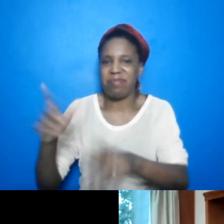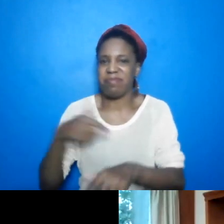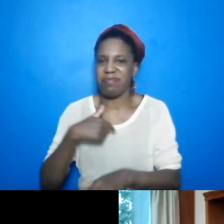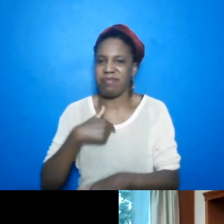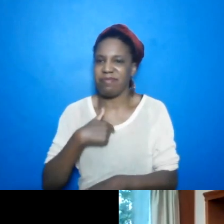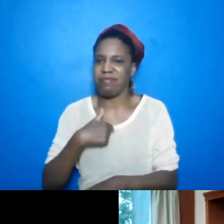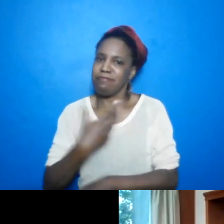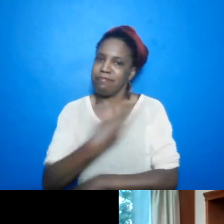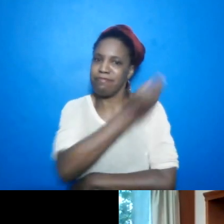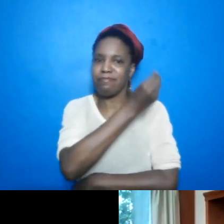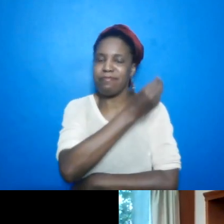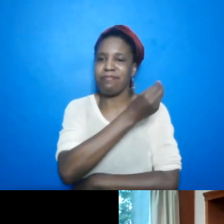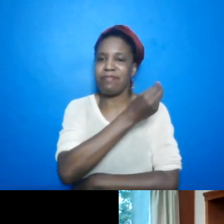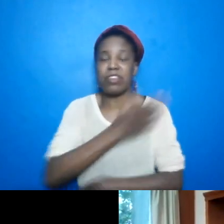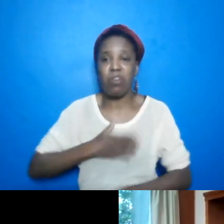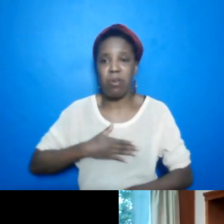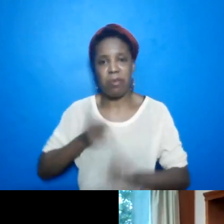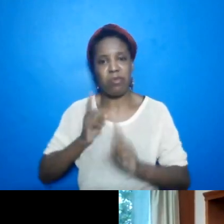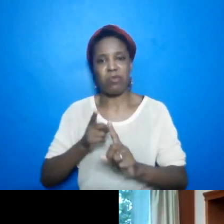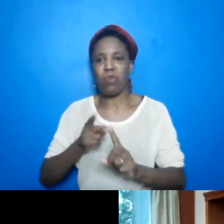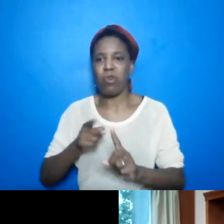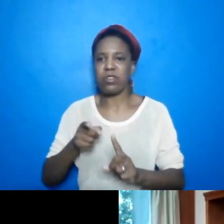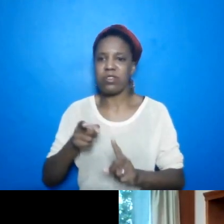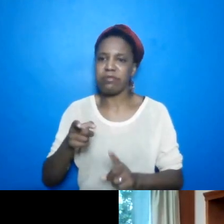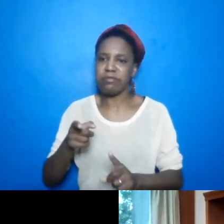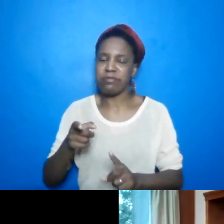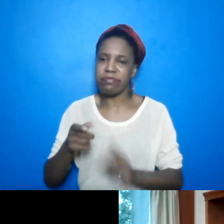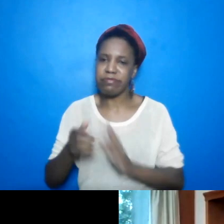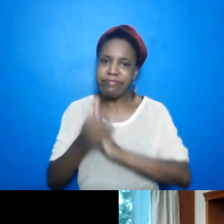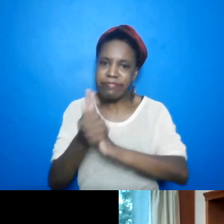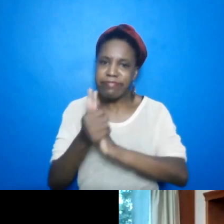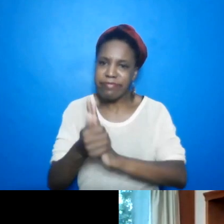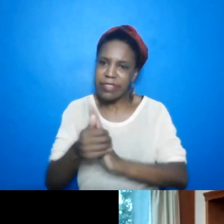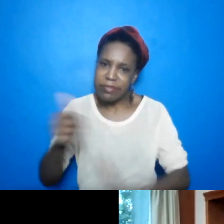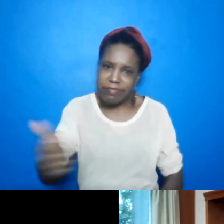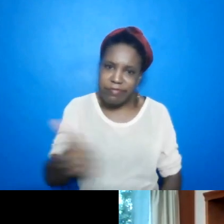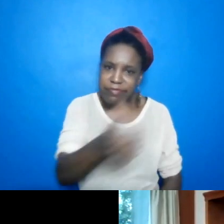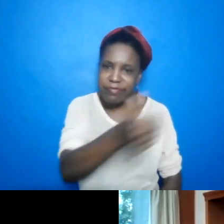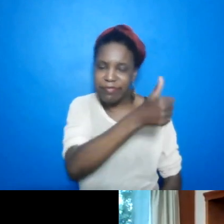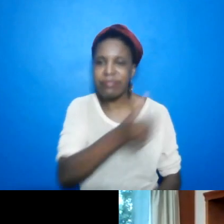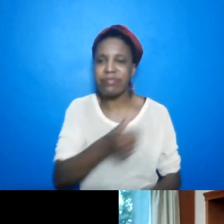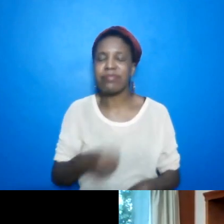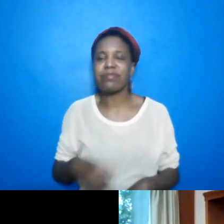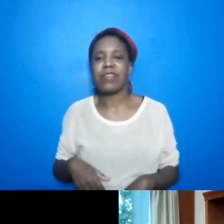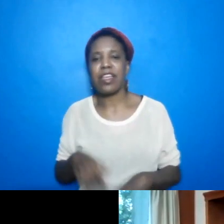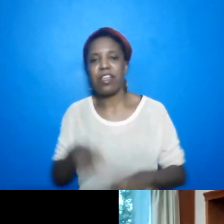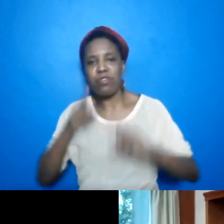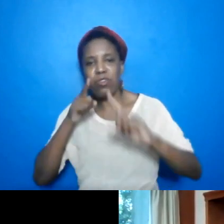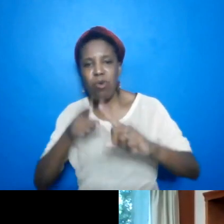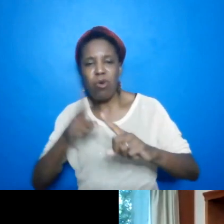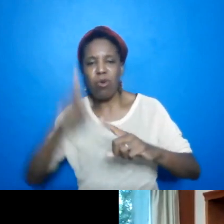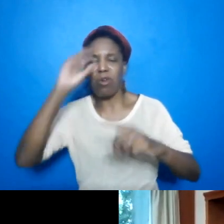build leadership that can manage this and can keep it going and has the vision. And I'm still in